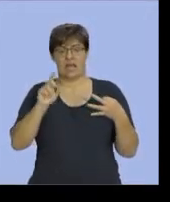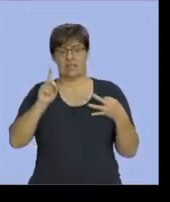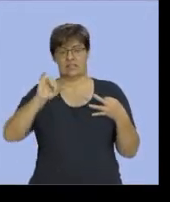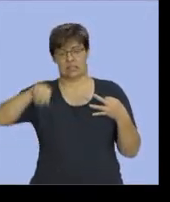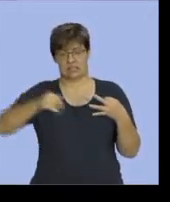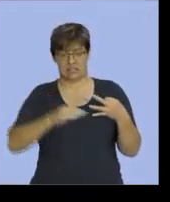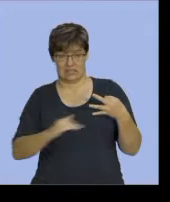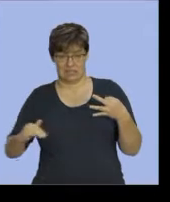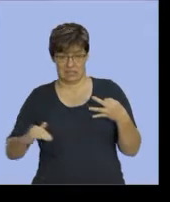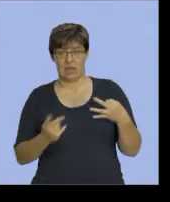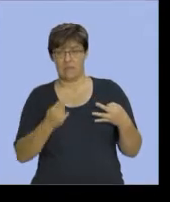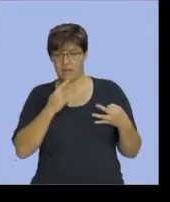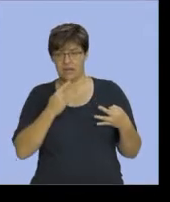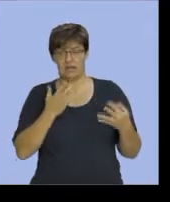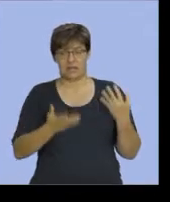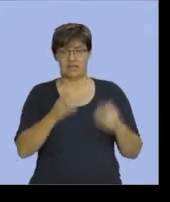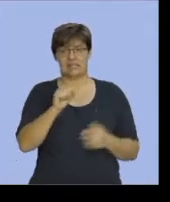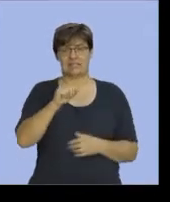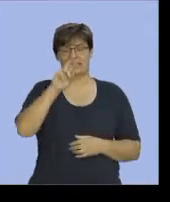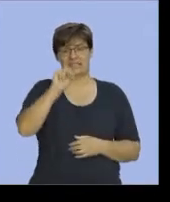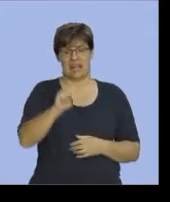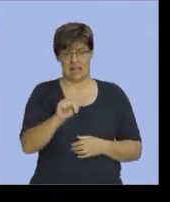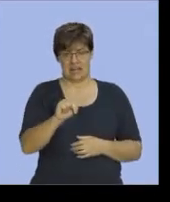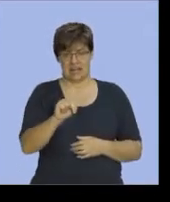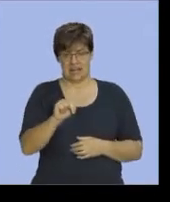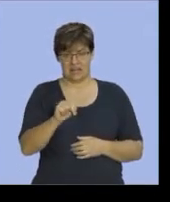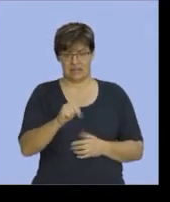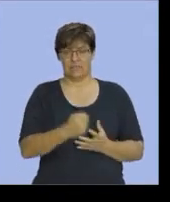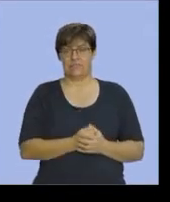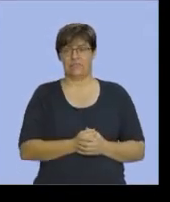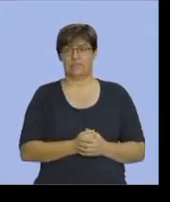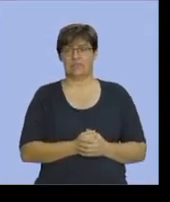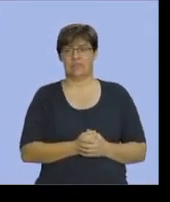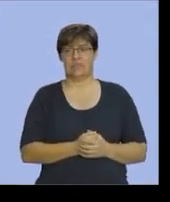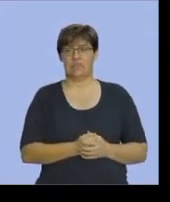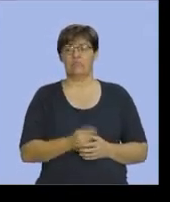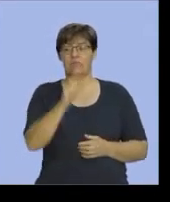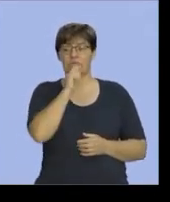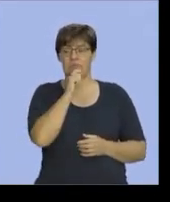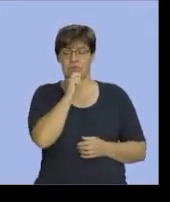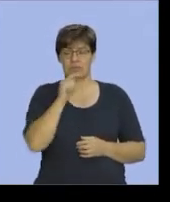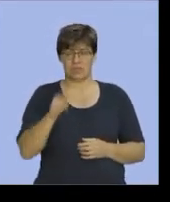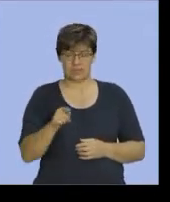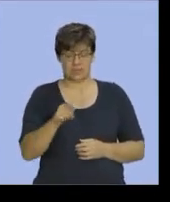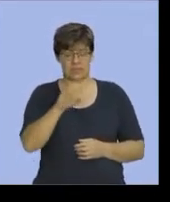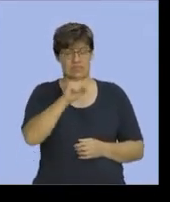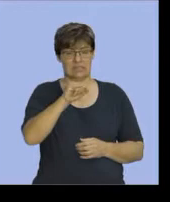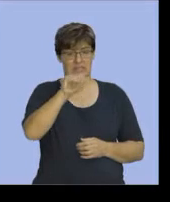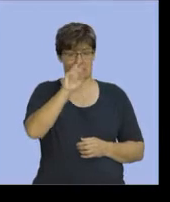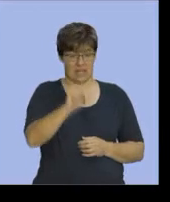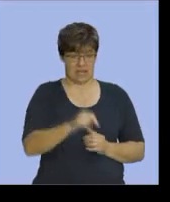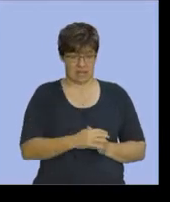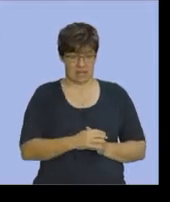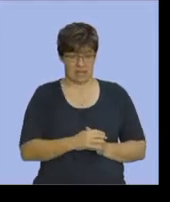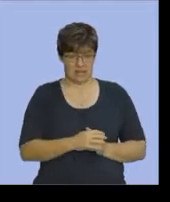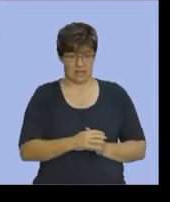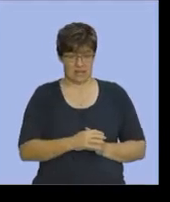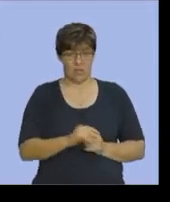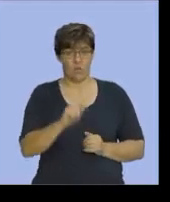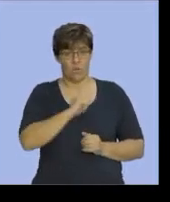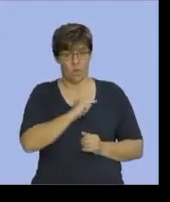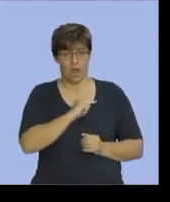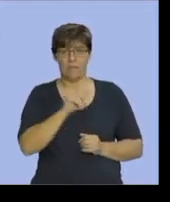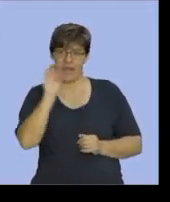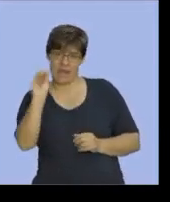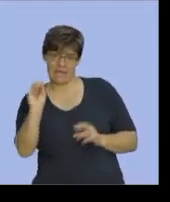the angle, then my ratio will be the sine ratio. So to solve this, I will then use the sine ratio because